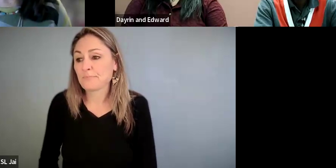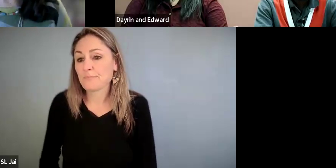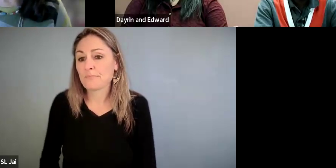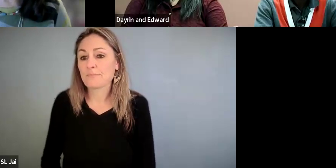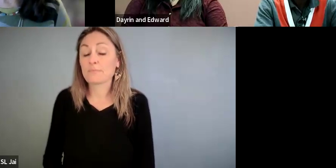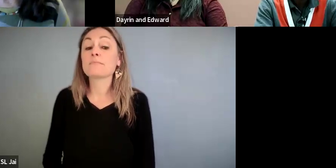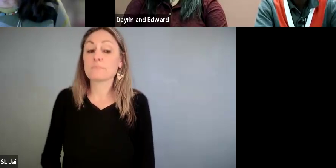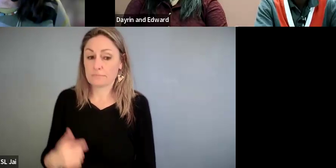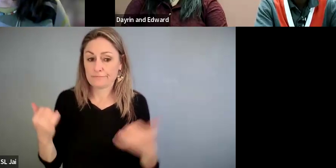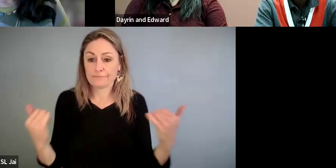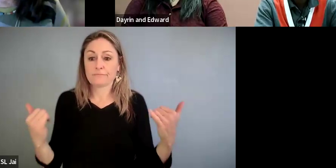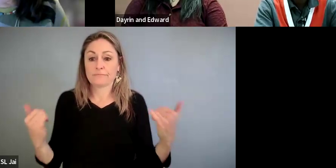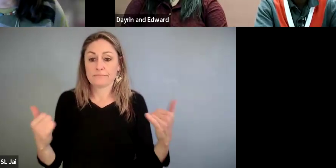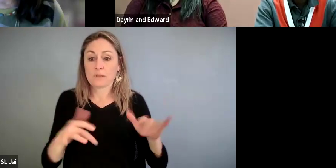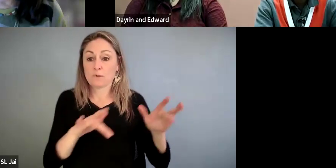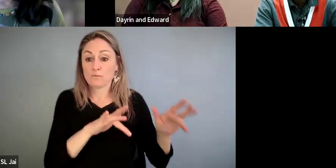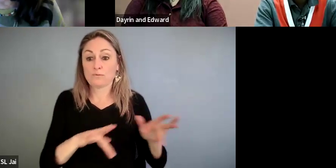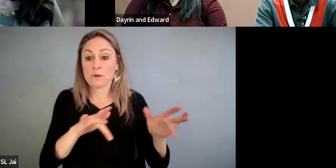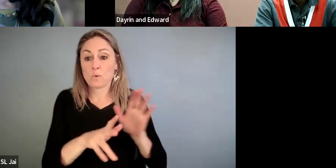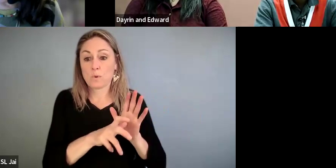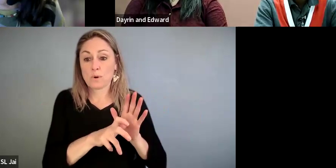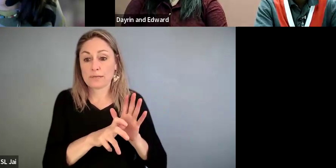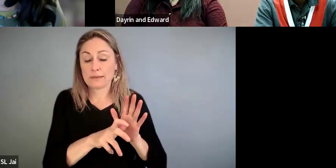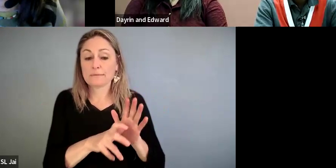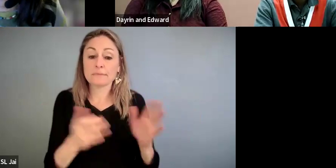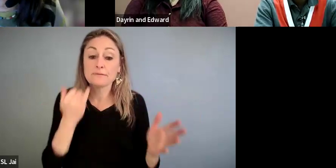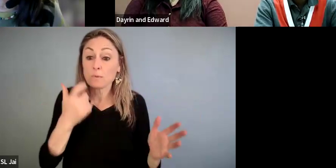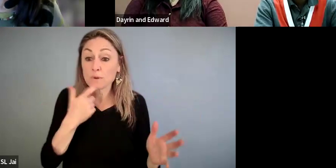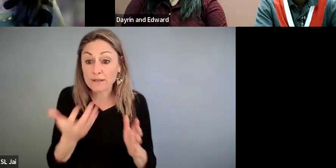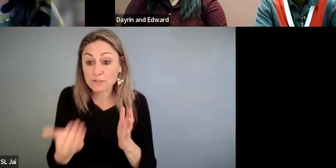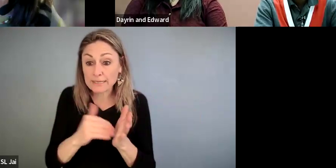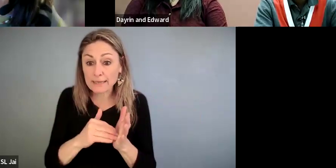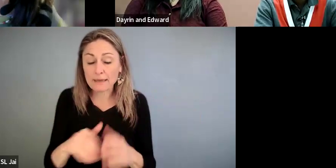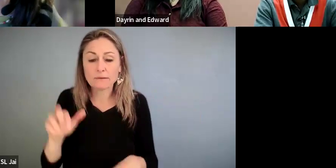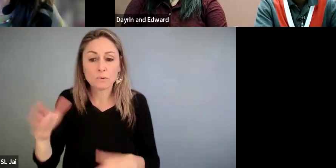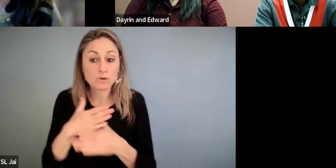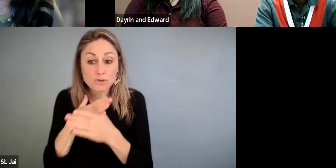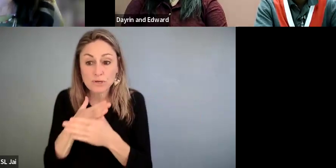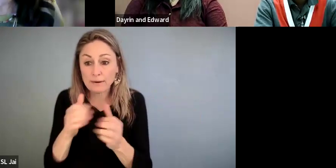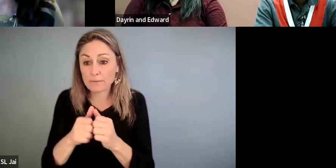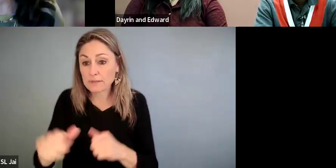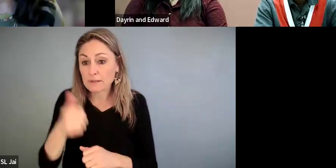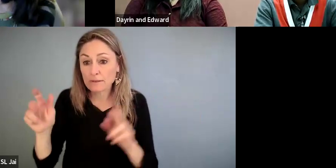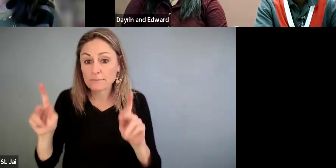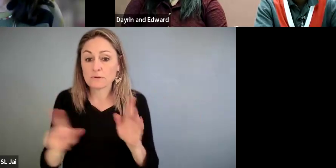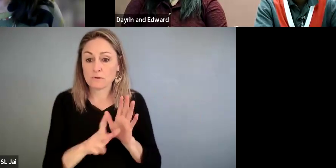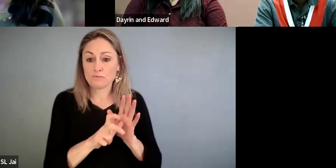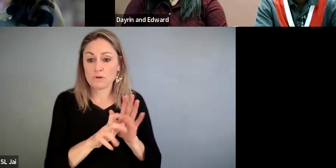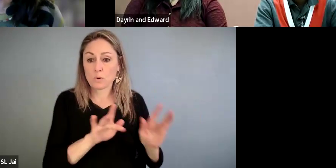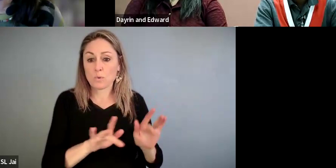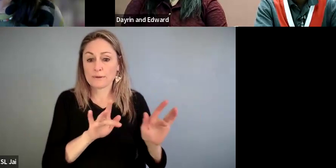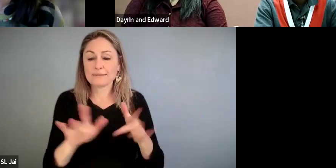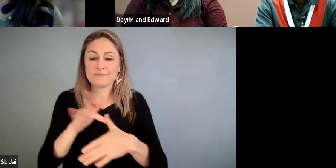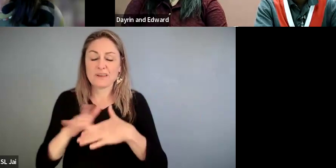We are recording the presentation, and so if you want to watch it again or share it with somebody, the recording should be available in a